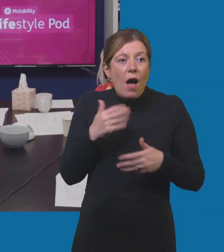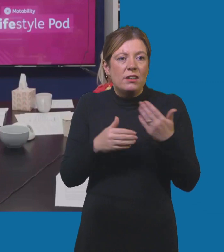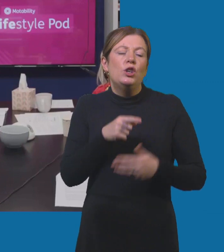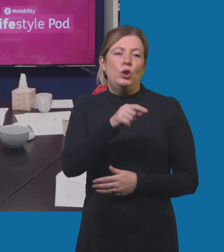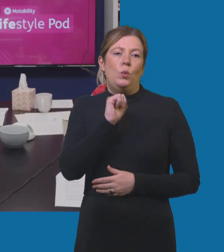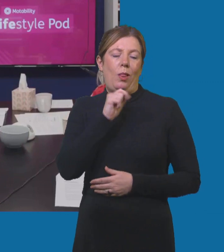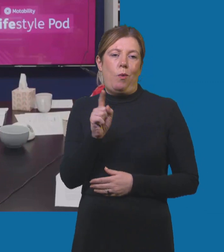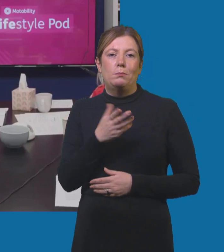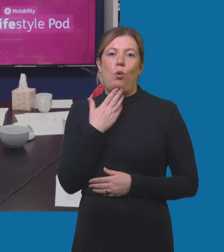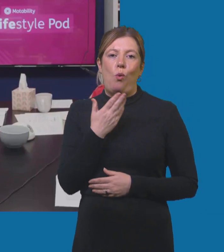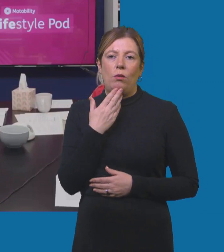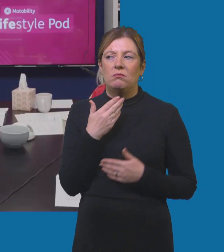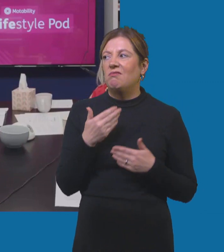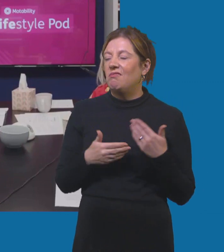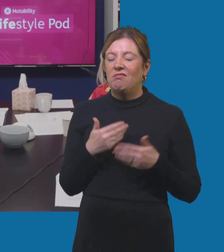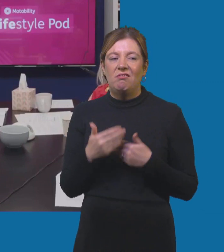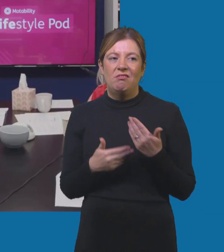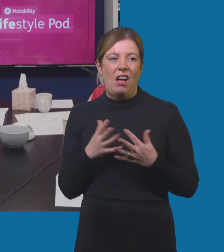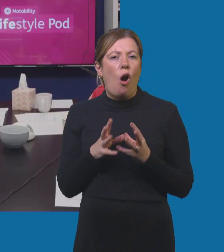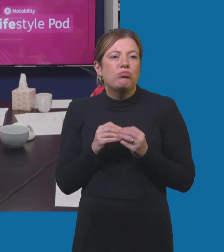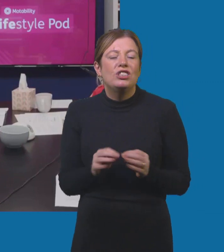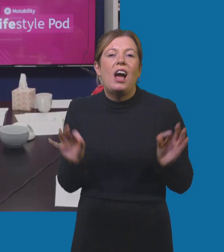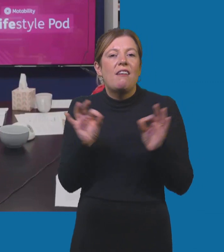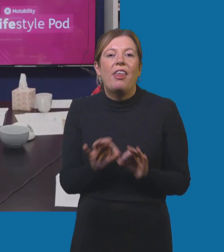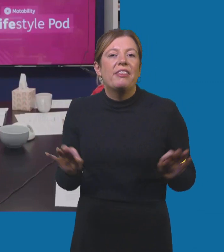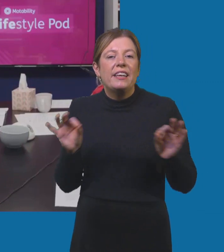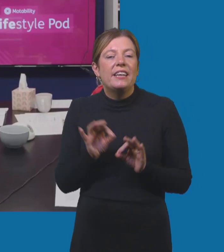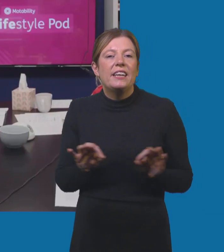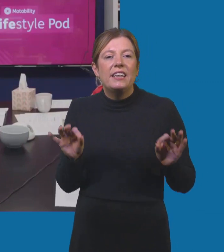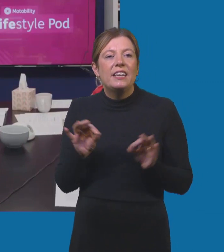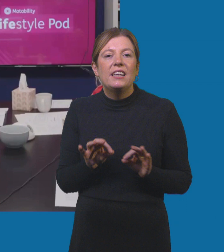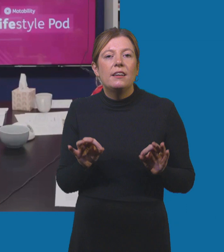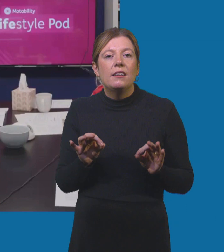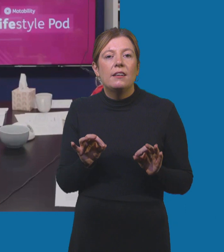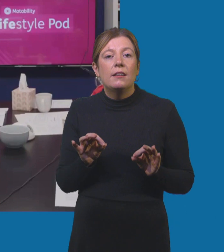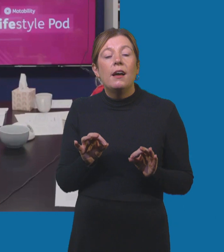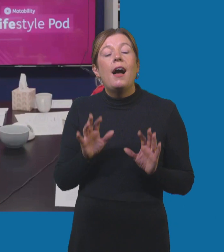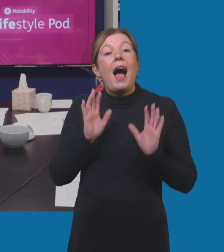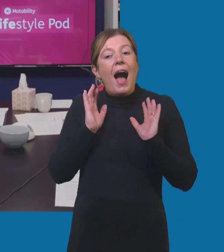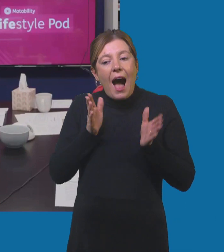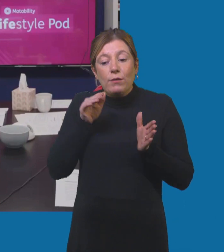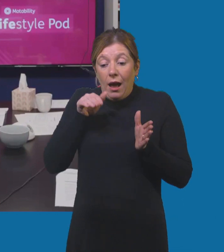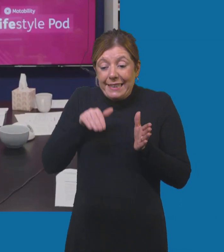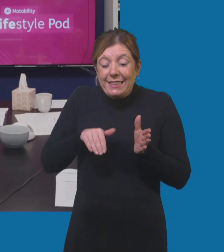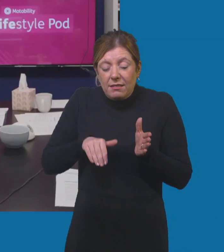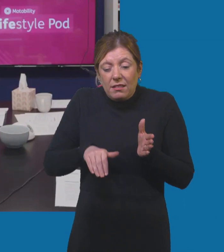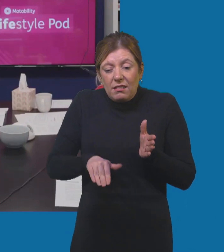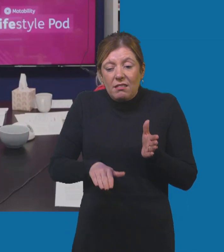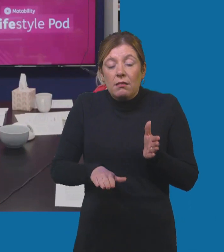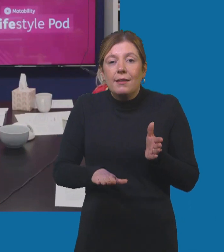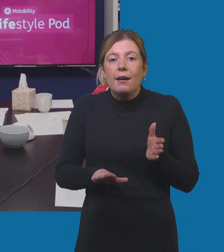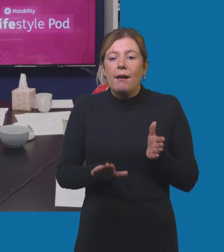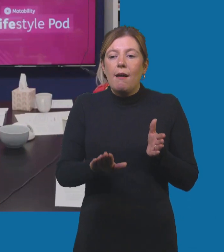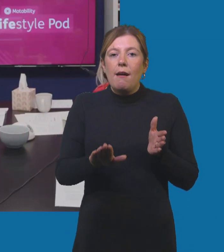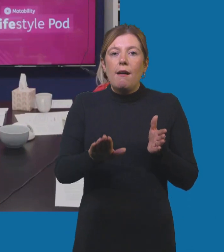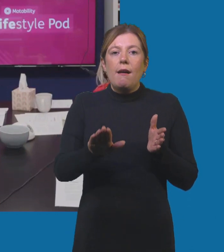bored. And you won't understand it or appreciate success when it comes. You have to ride this out and figure ways through